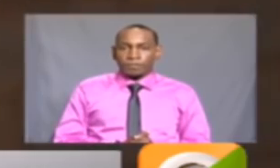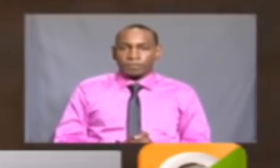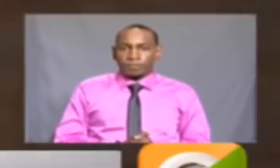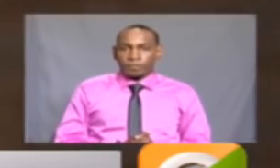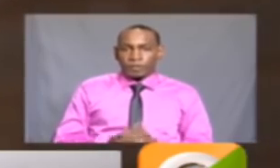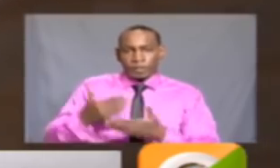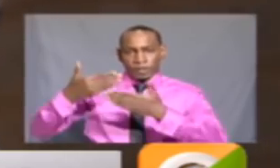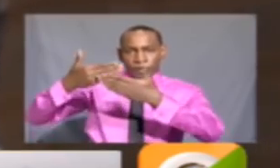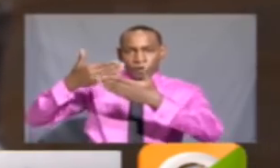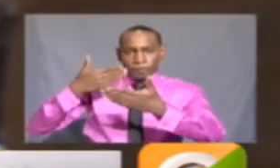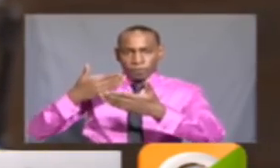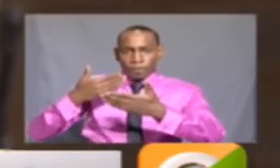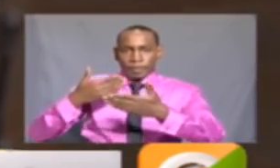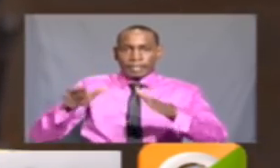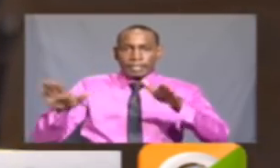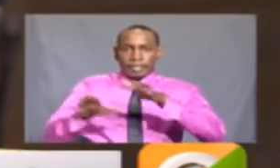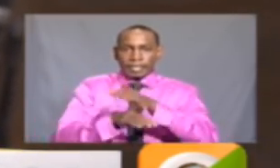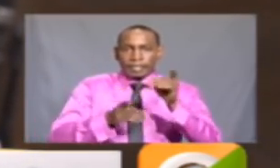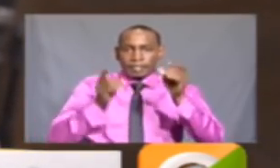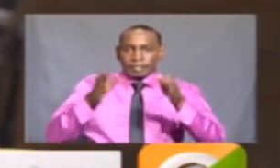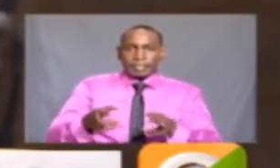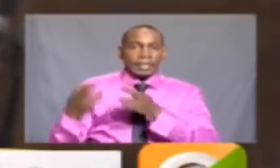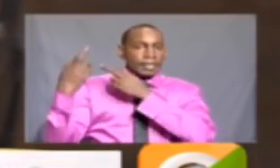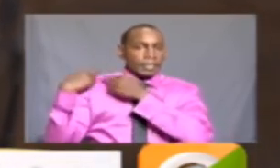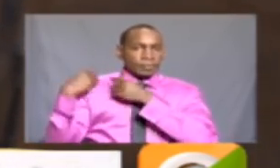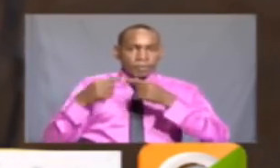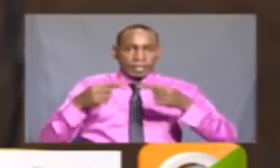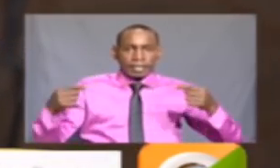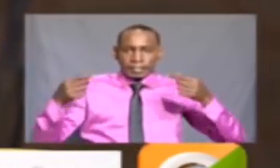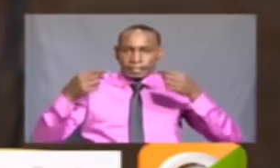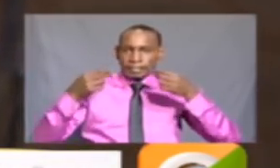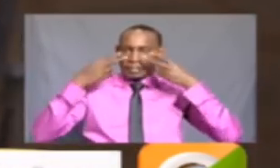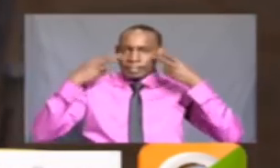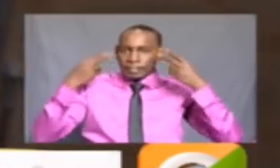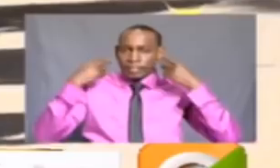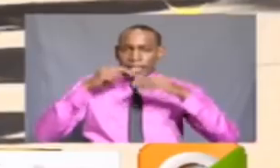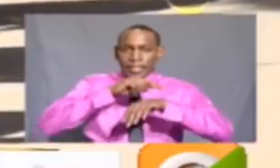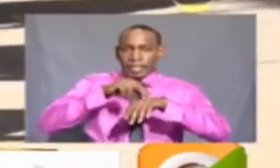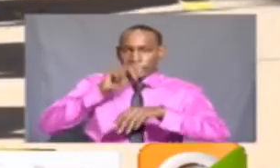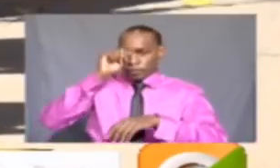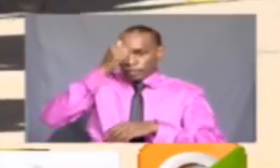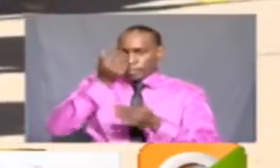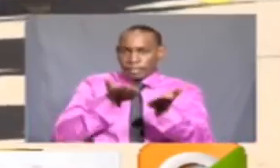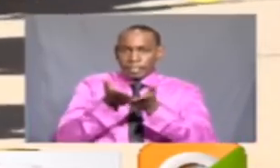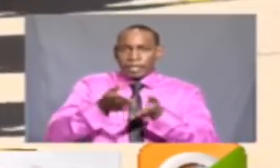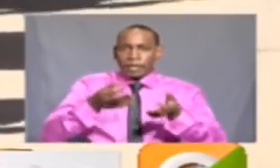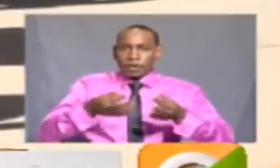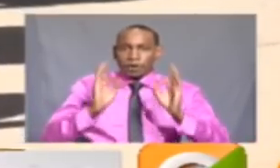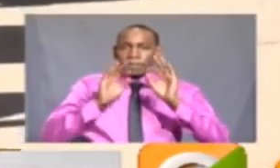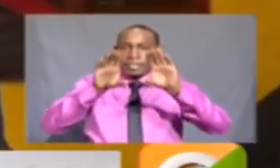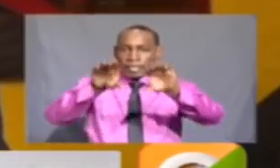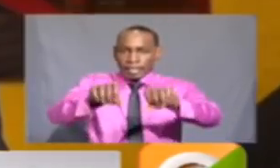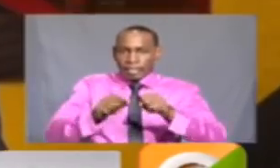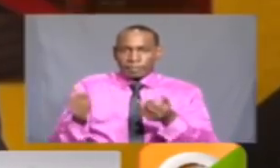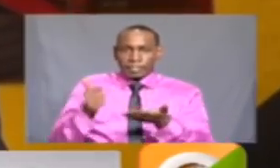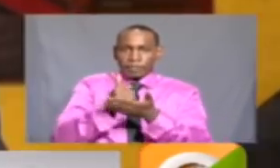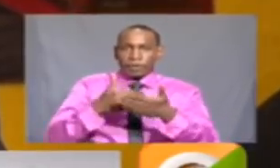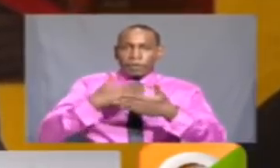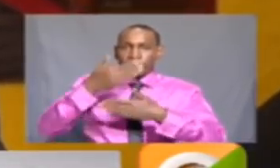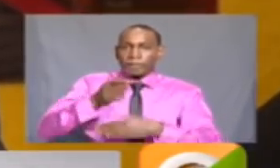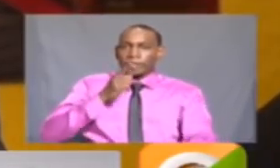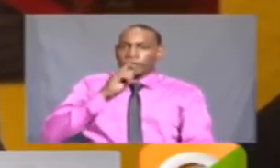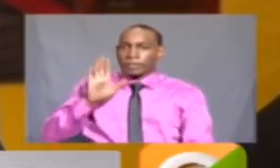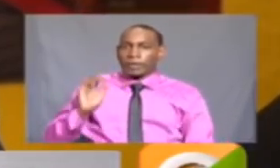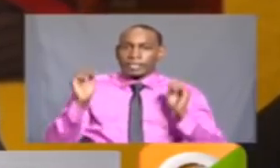The former deputy director in charge of anti-terrorism at the National Intelligence Service officially assumed office after a